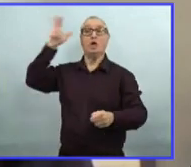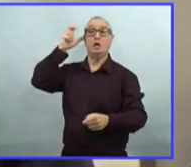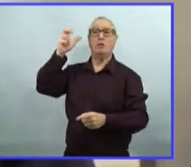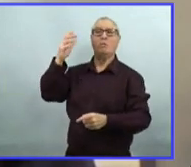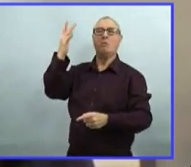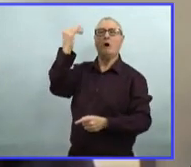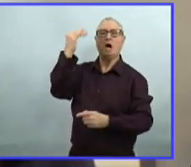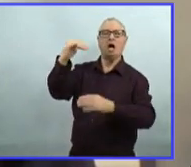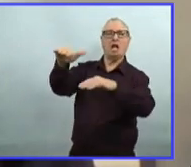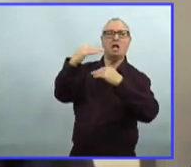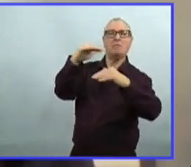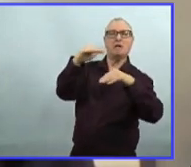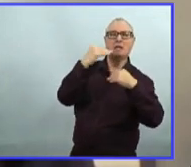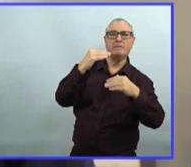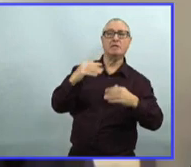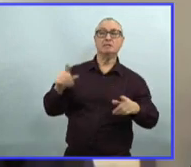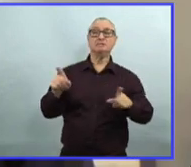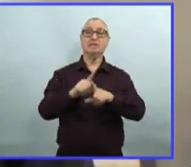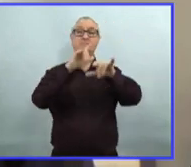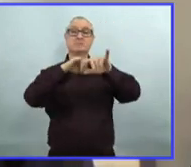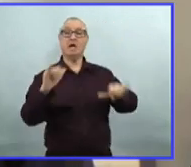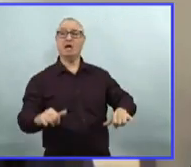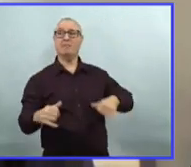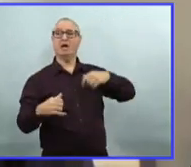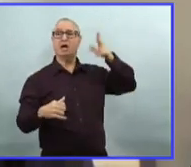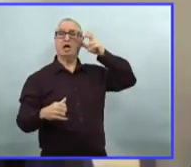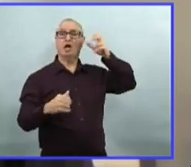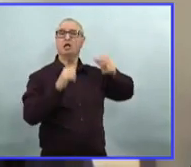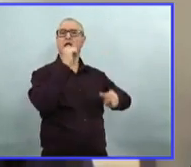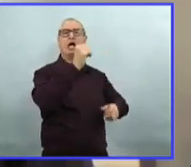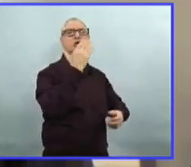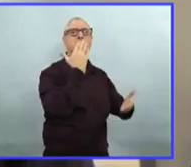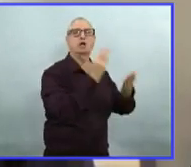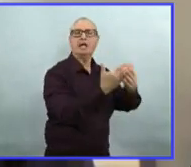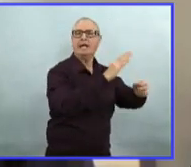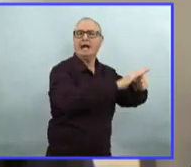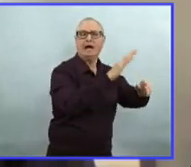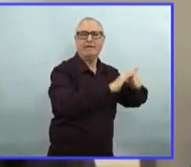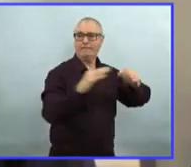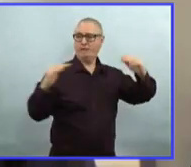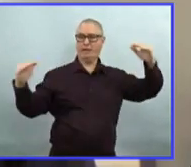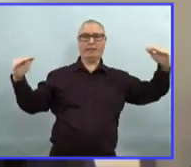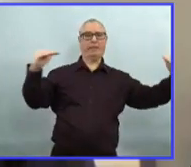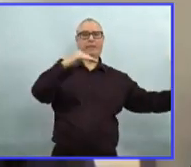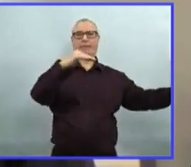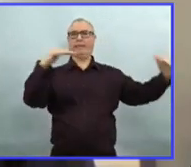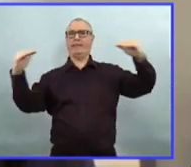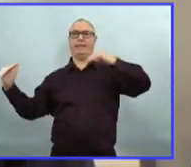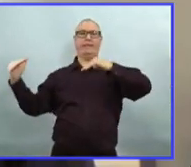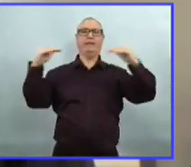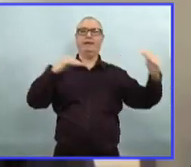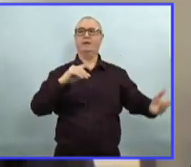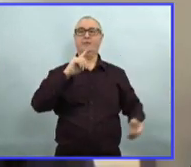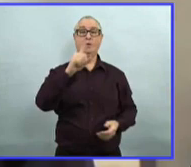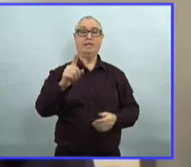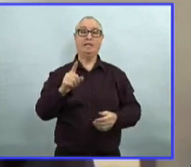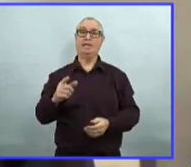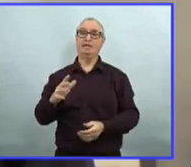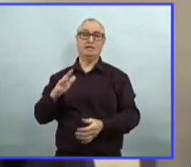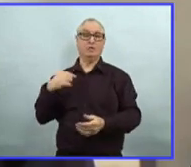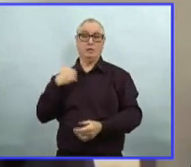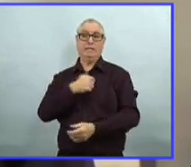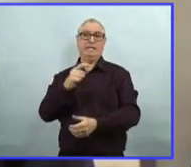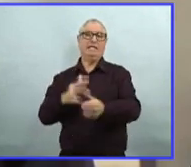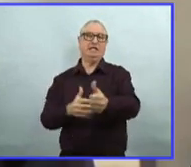much. So yeah, I mean, I think it's challenging, and we're continue to look at these